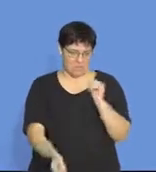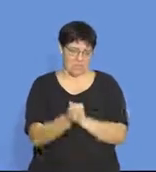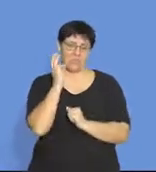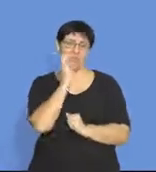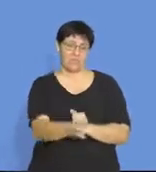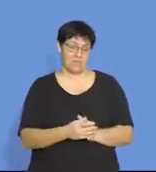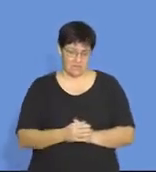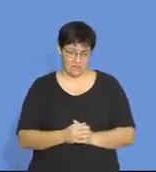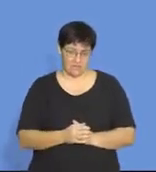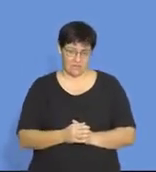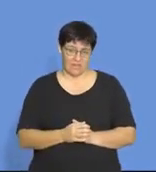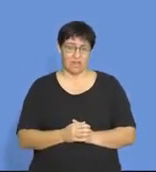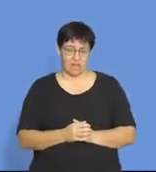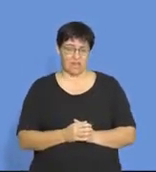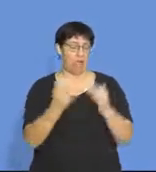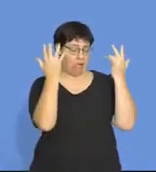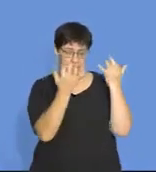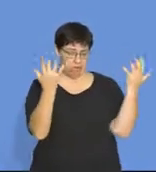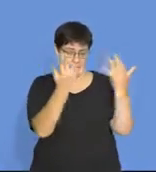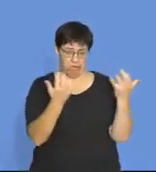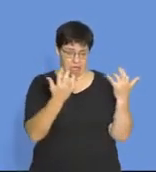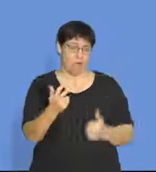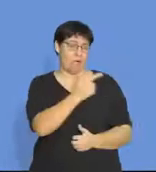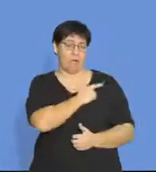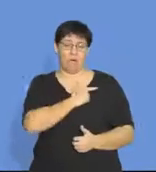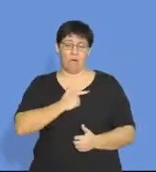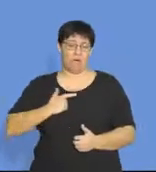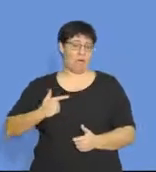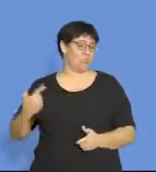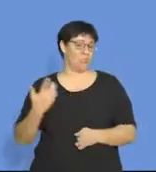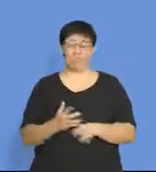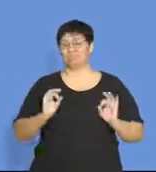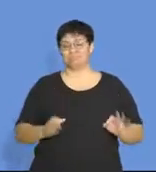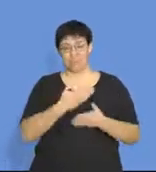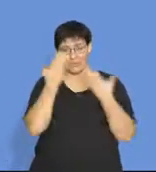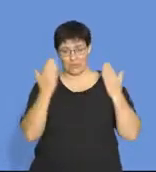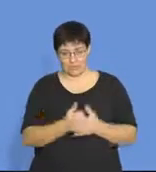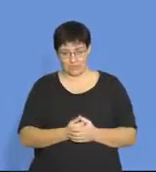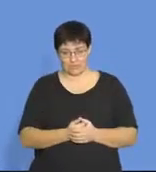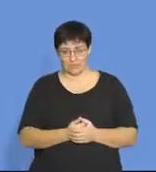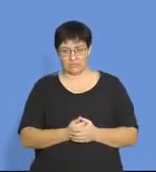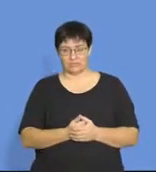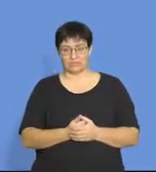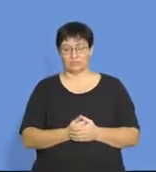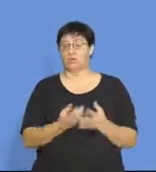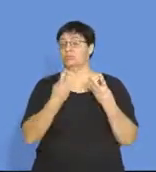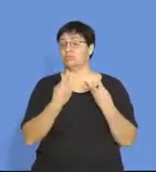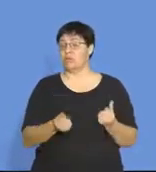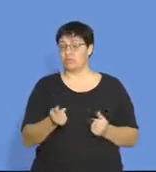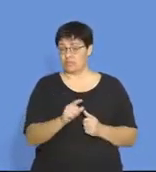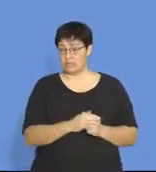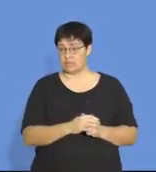to have a problem with that. It's going to be a very long calculation that might not even work out at the end.